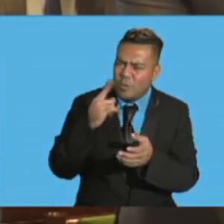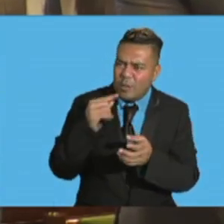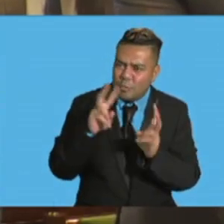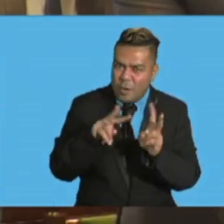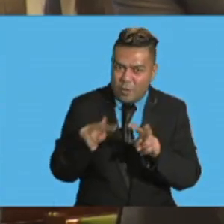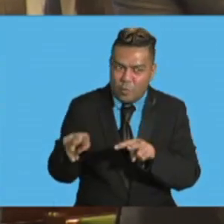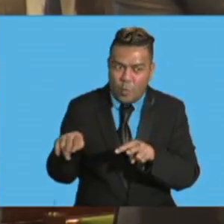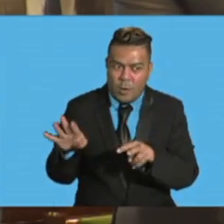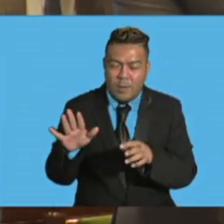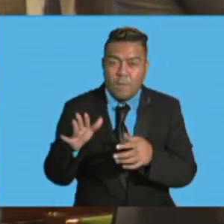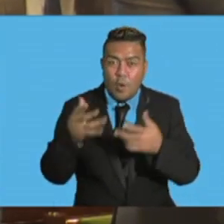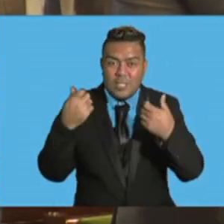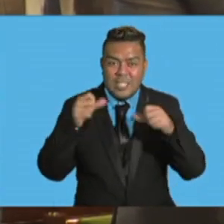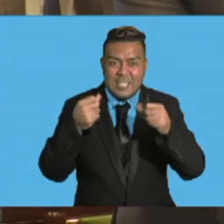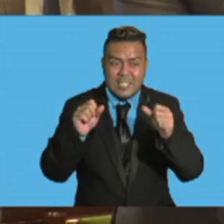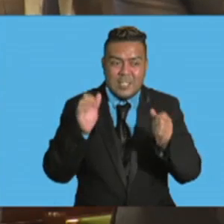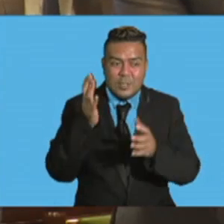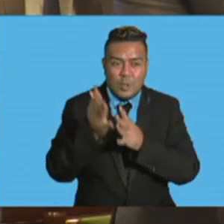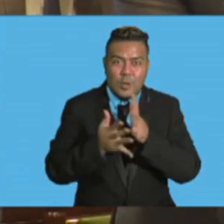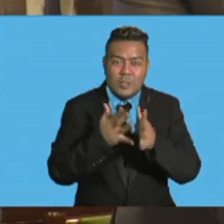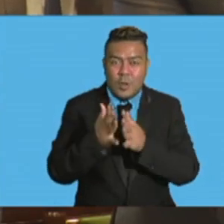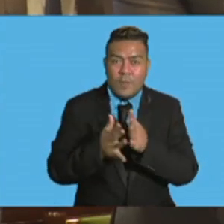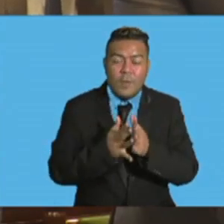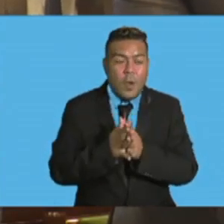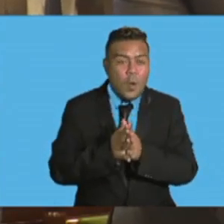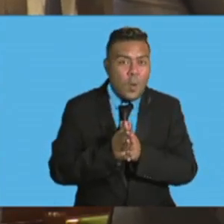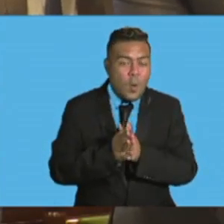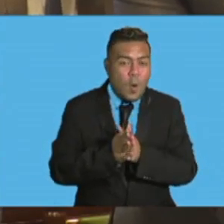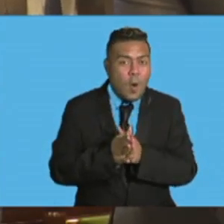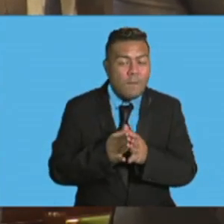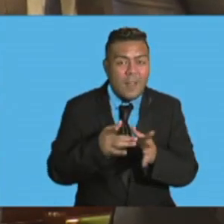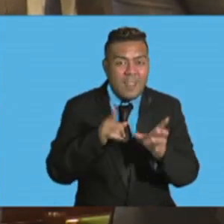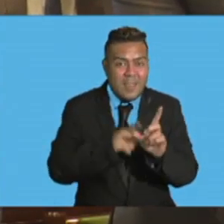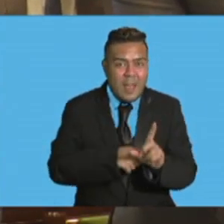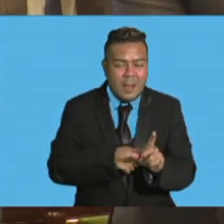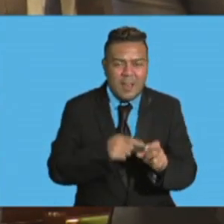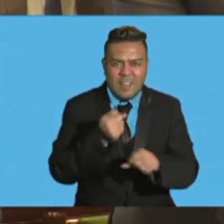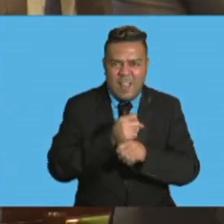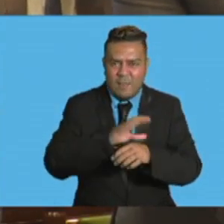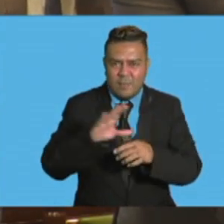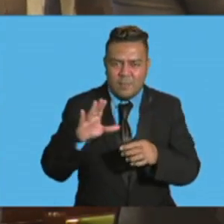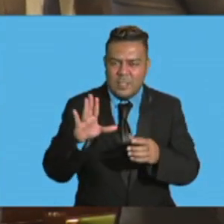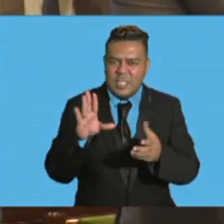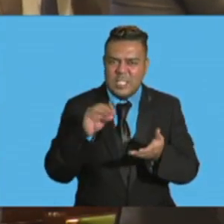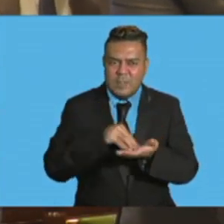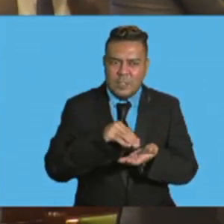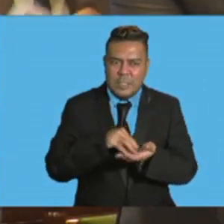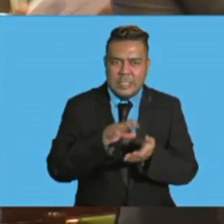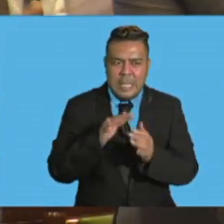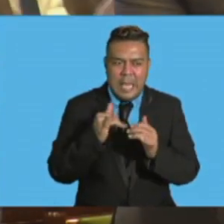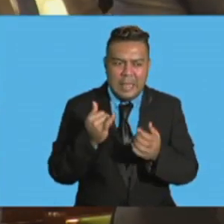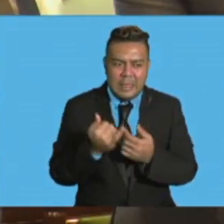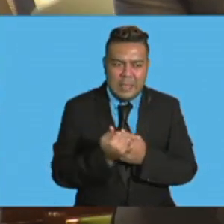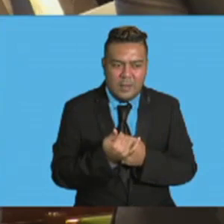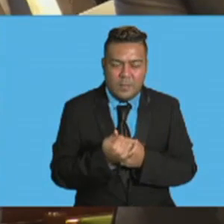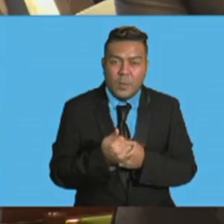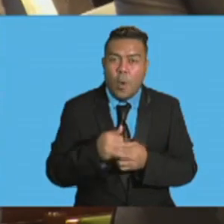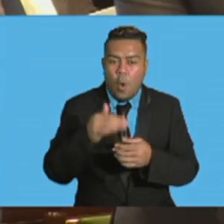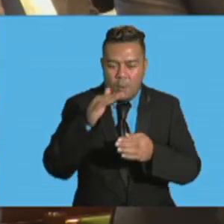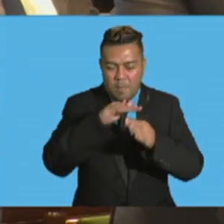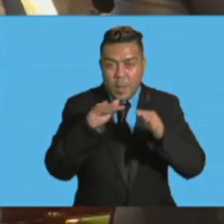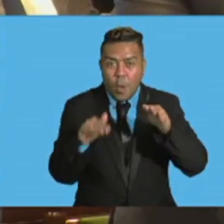search for success stories of rising young trailblazers across business, government, civil society, all aged below the age of